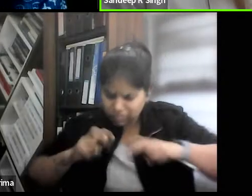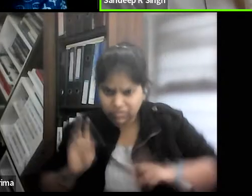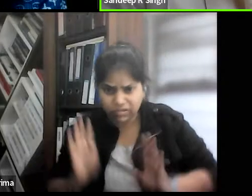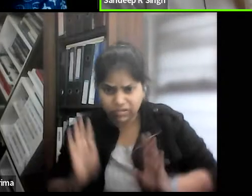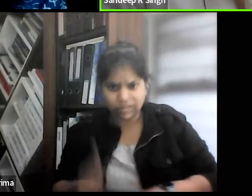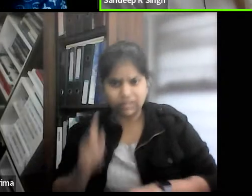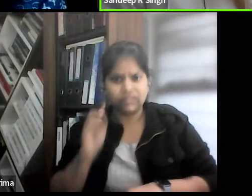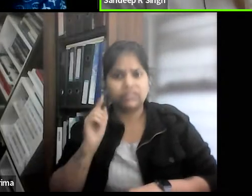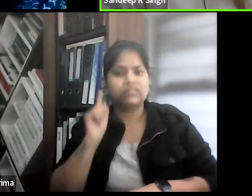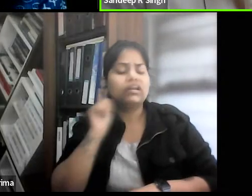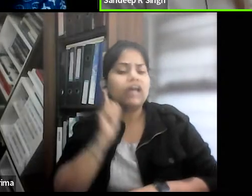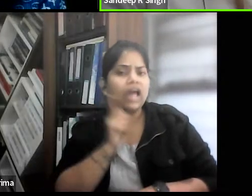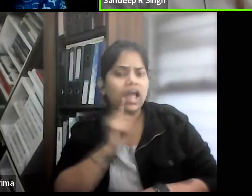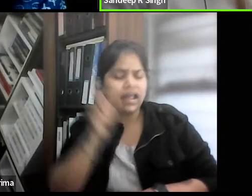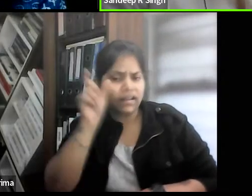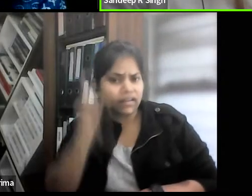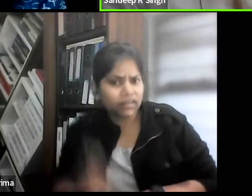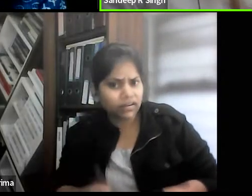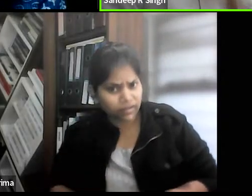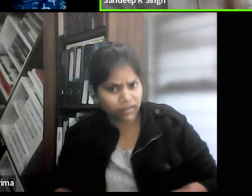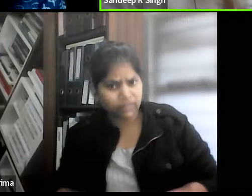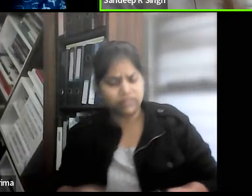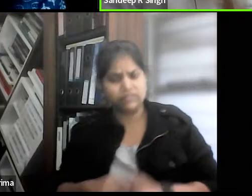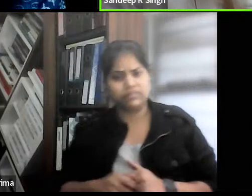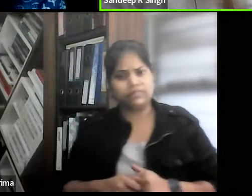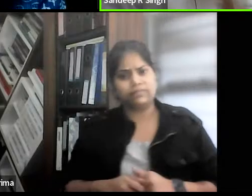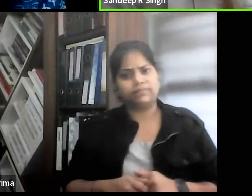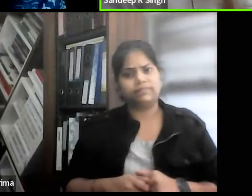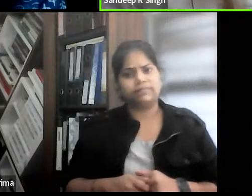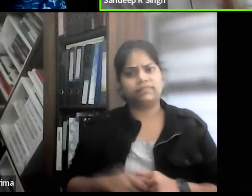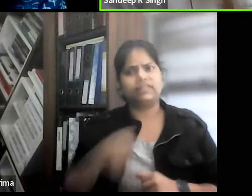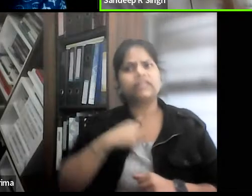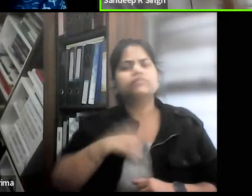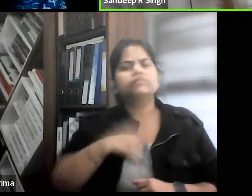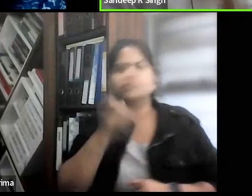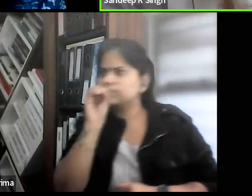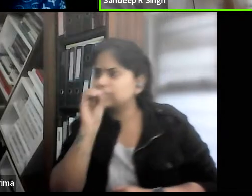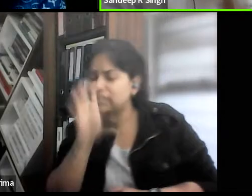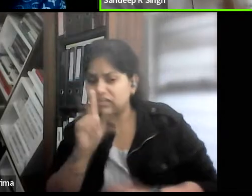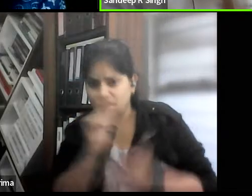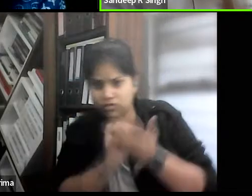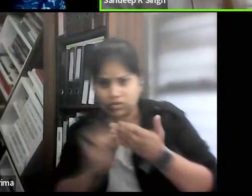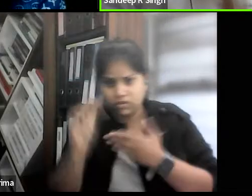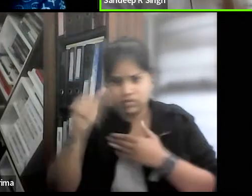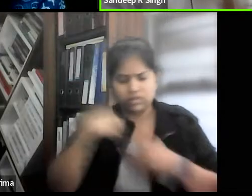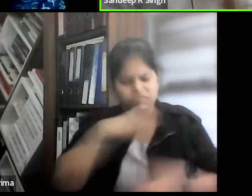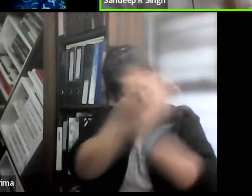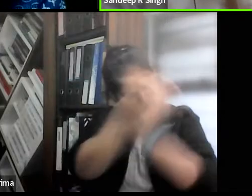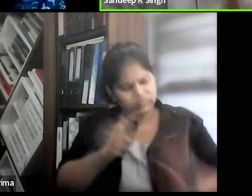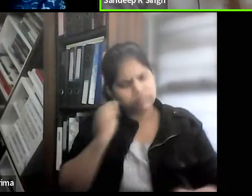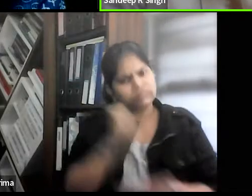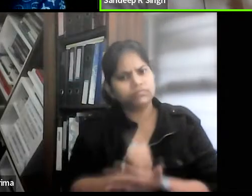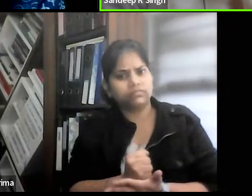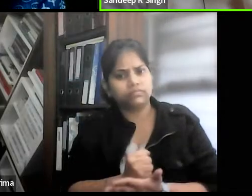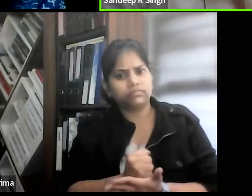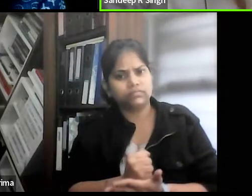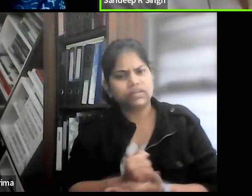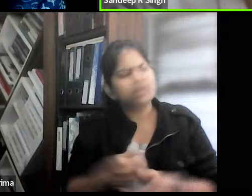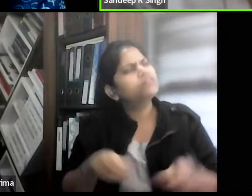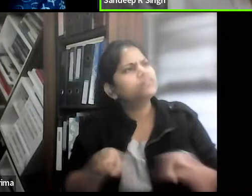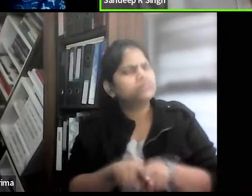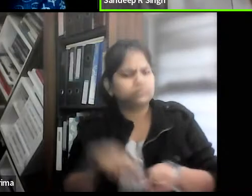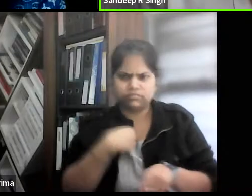hearing impairment. So I think I informed the university that we need to be prepared. And similarly, I think all of us need to